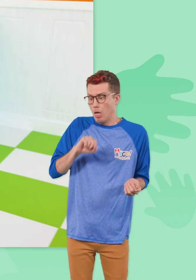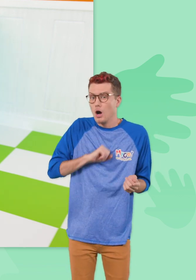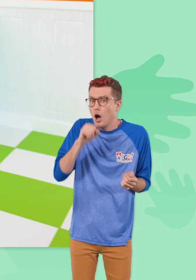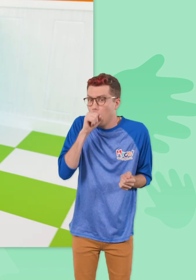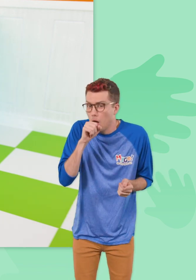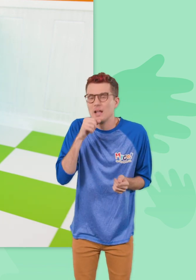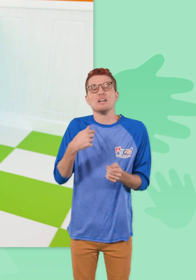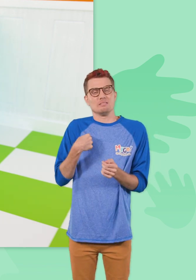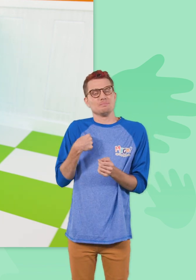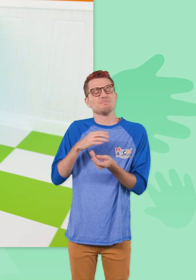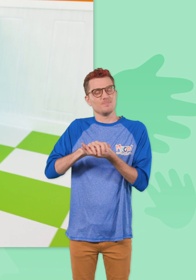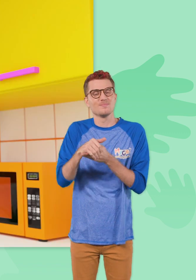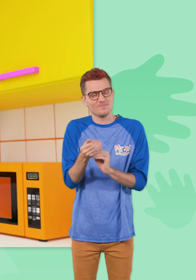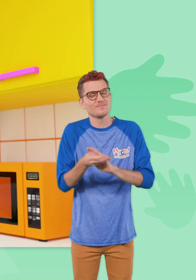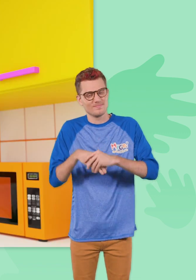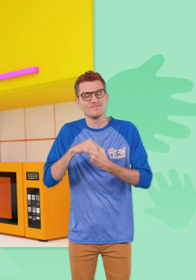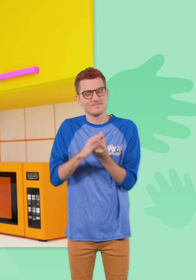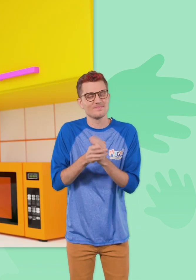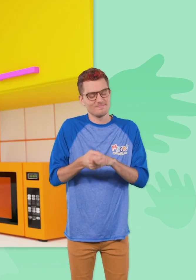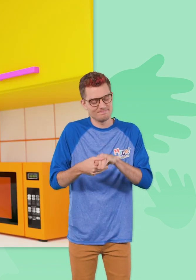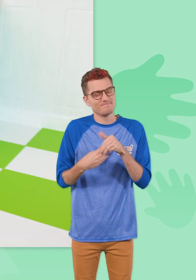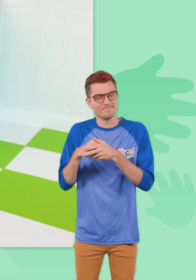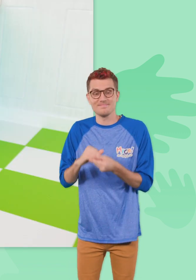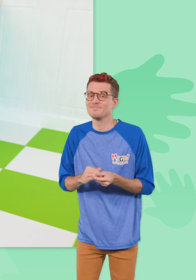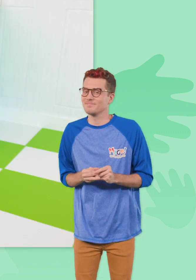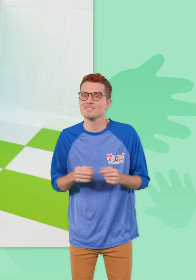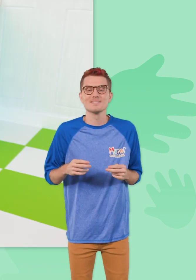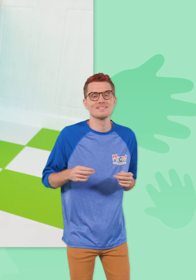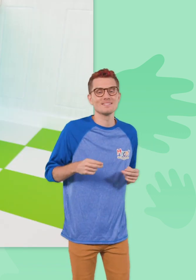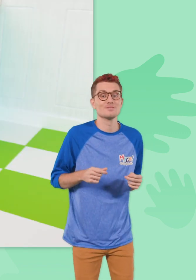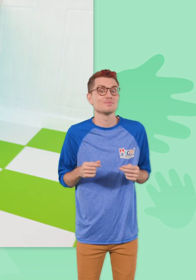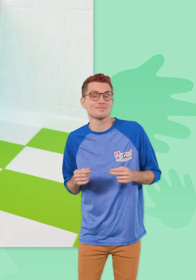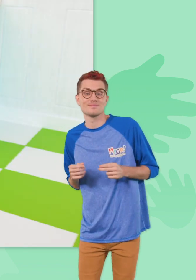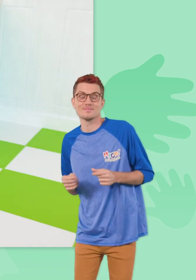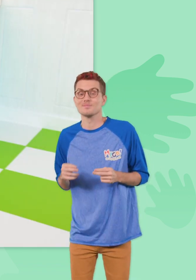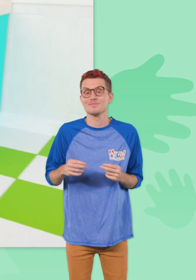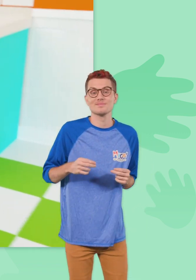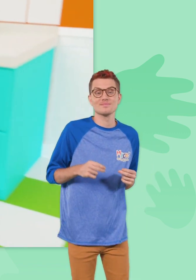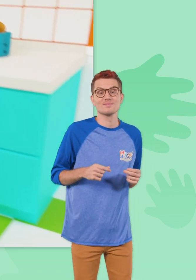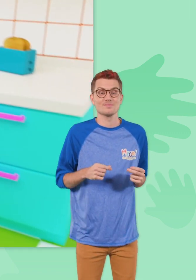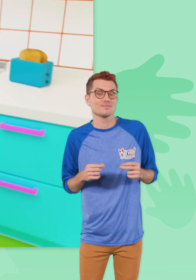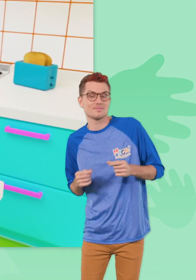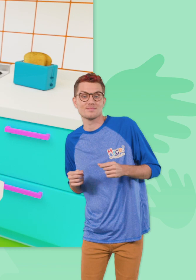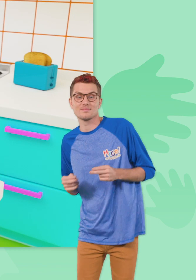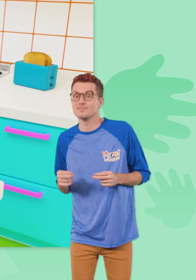chew. Or I have a cough, I wash my hands.